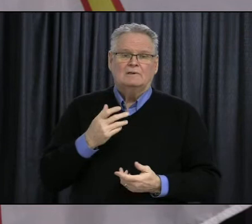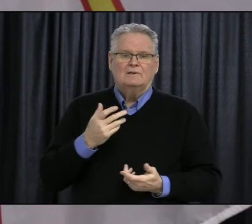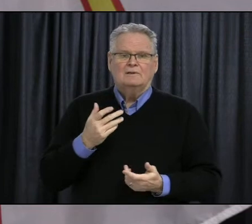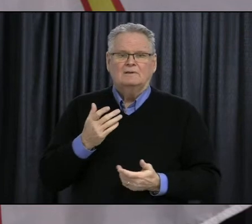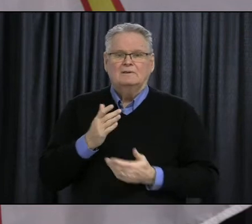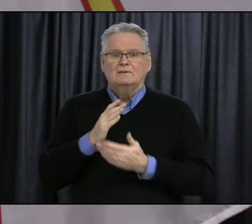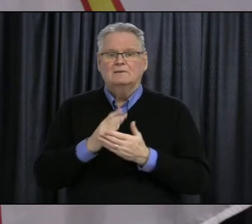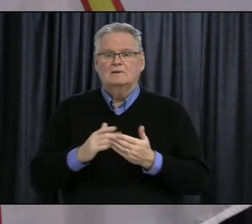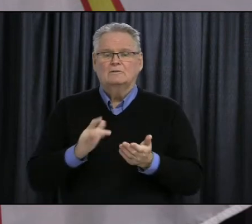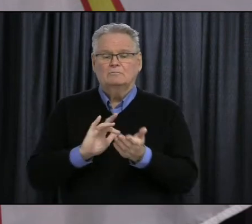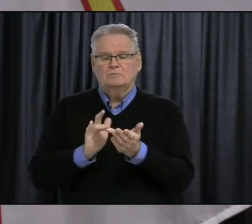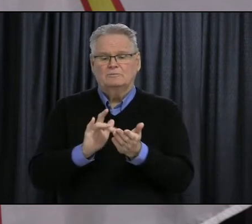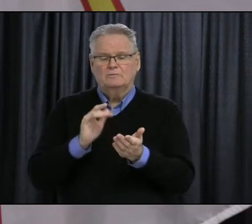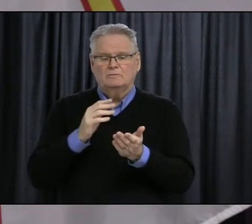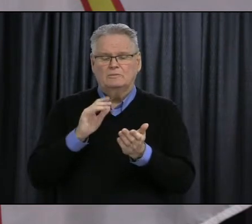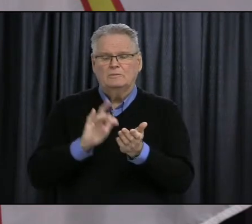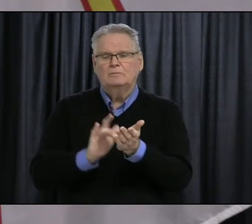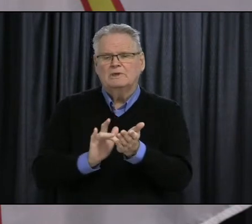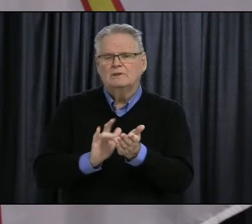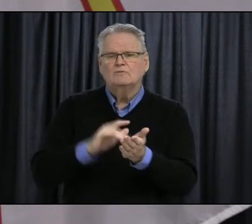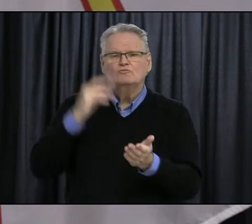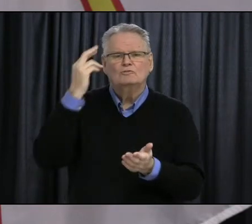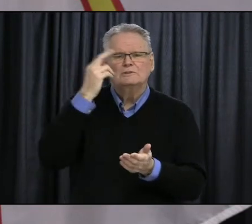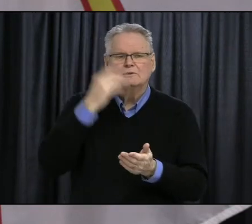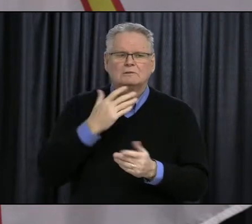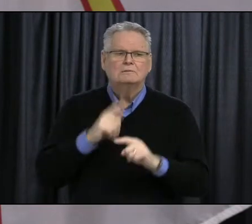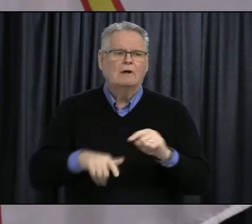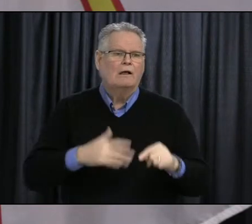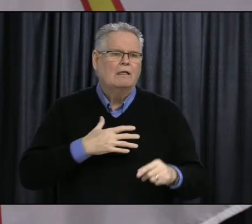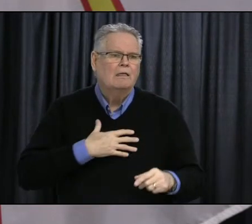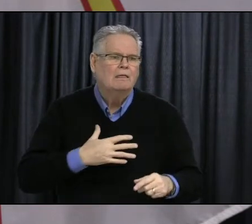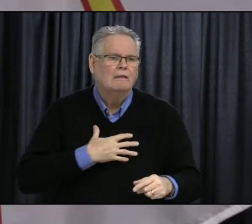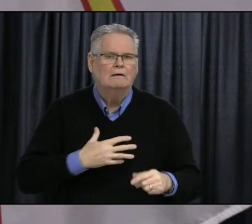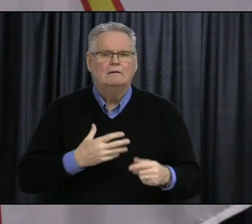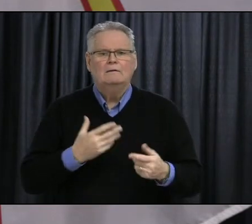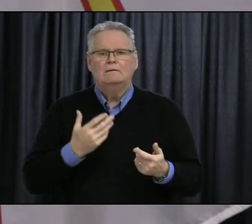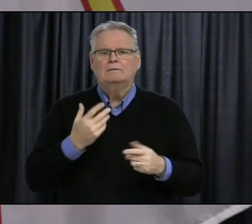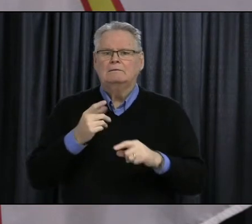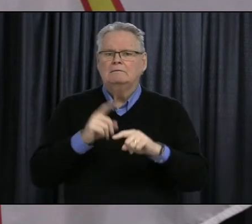There is, you know, it is under a special measures order that you have to wear a mask. So